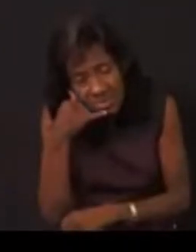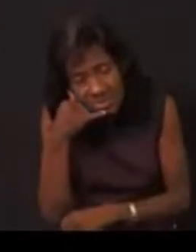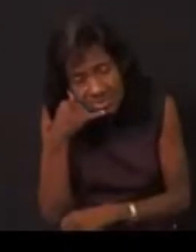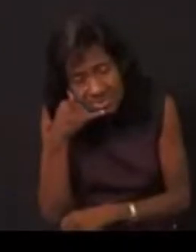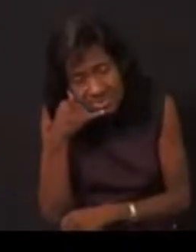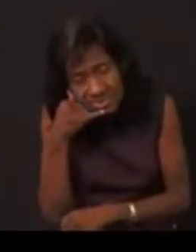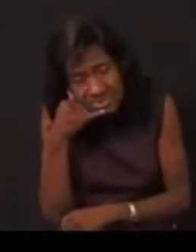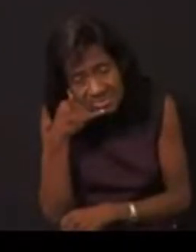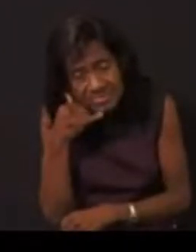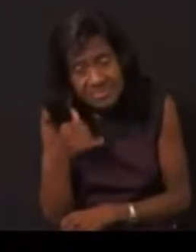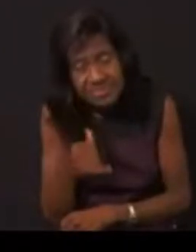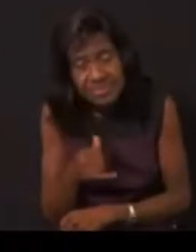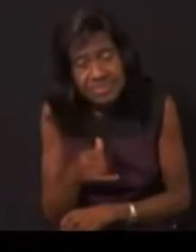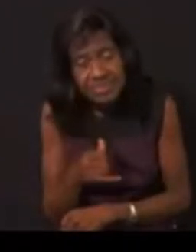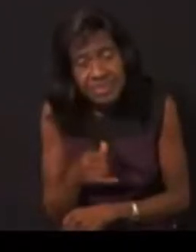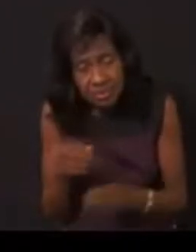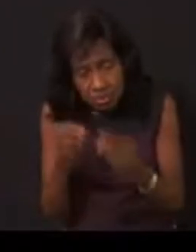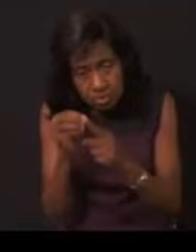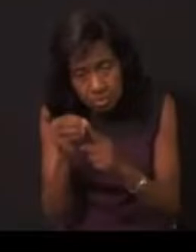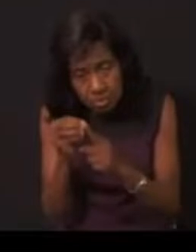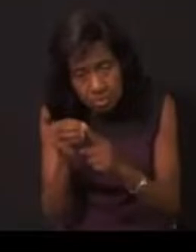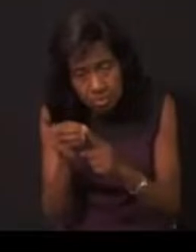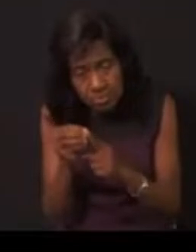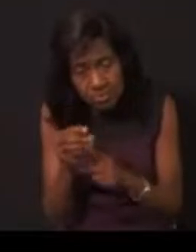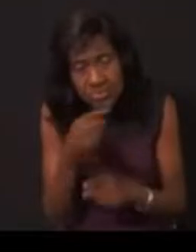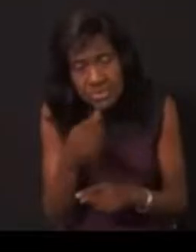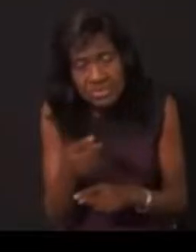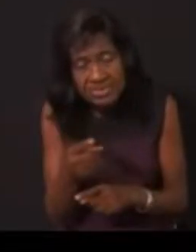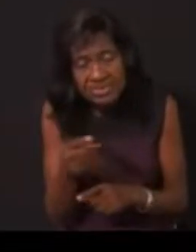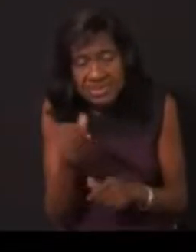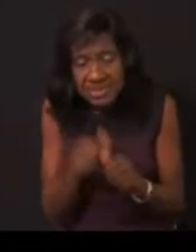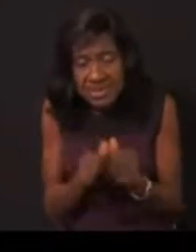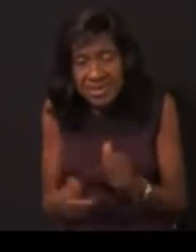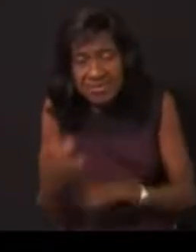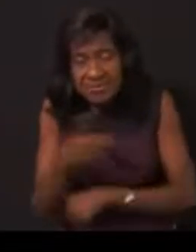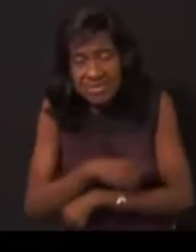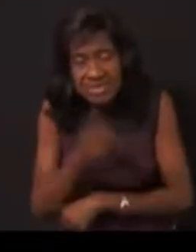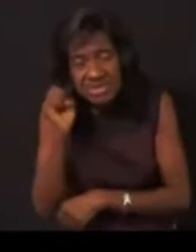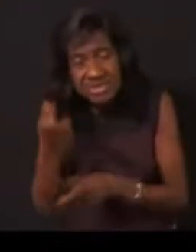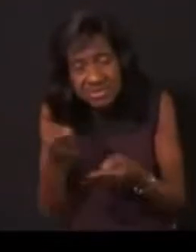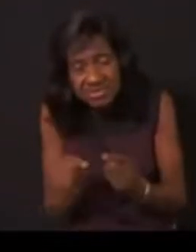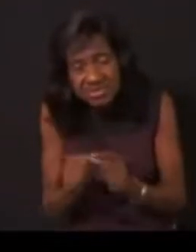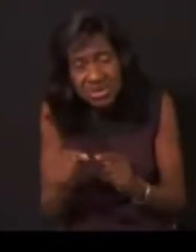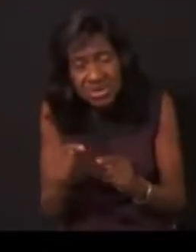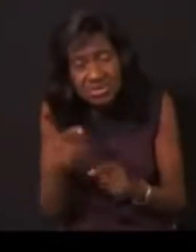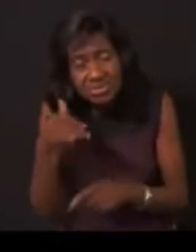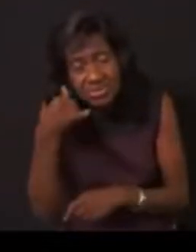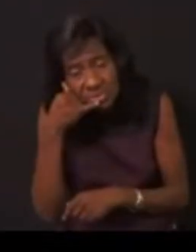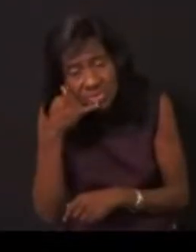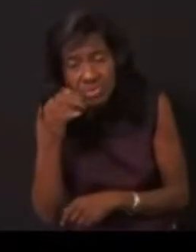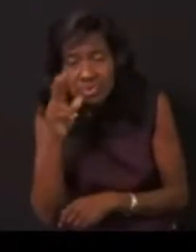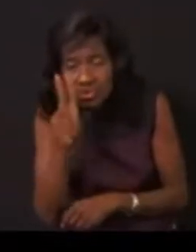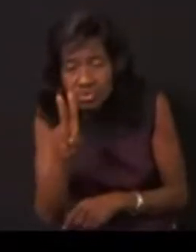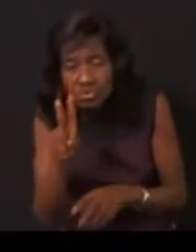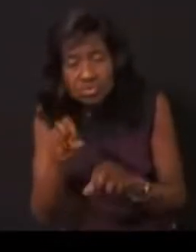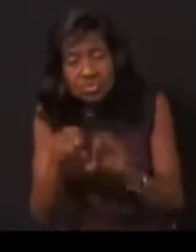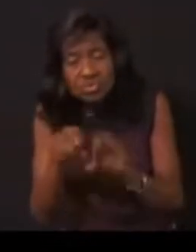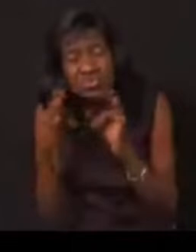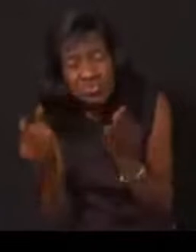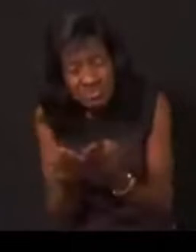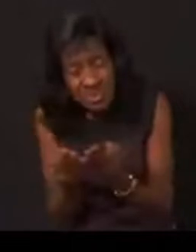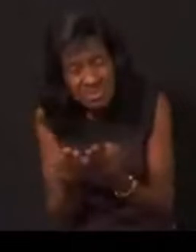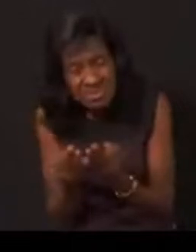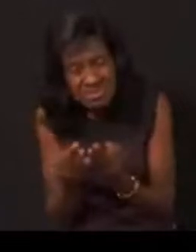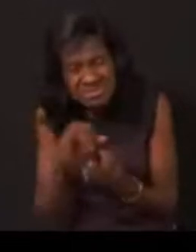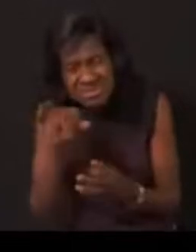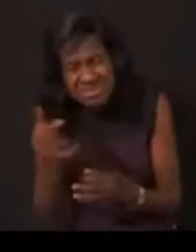representatives. And one of the things I do every day is I try to call at least 2 families every day just to check in with them